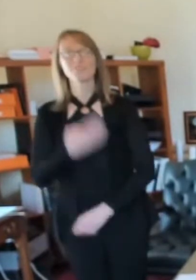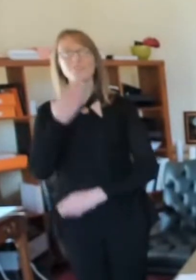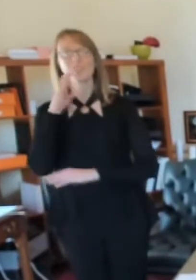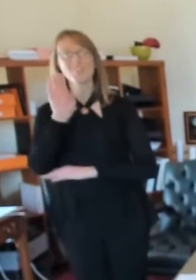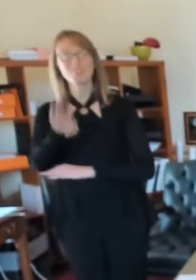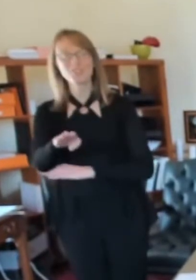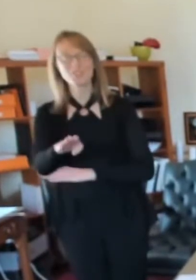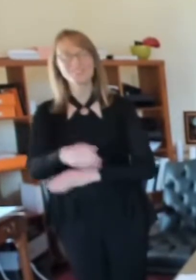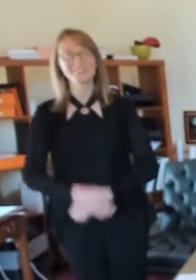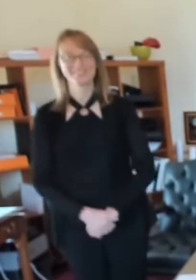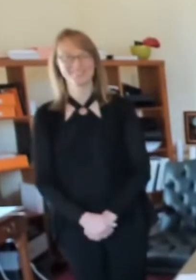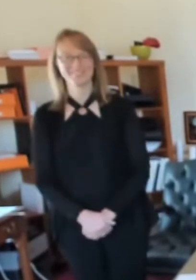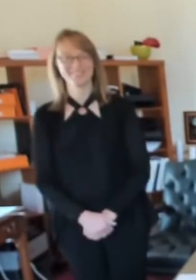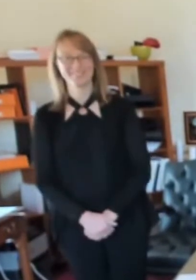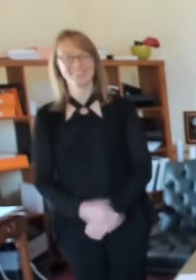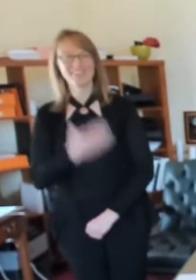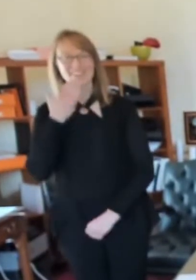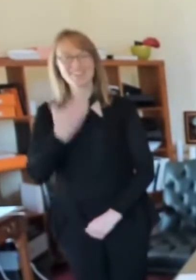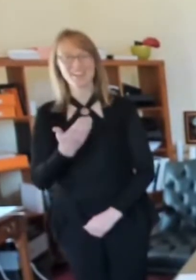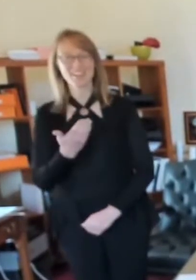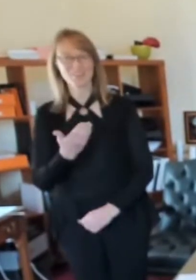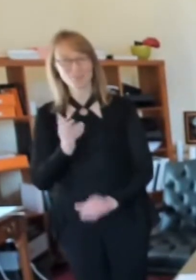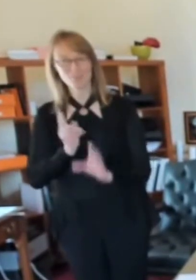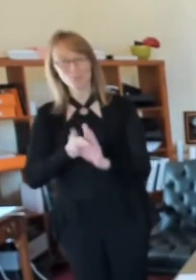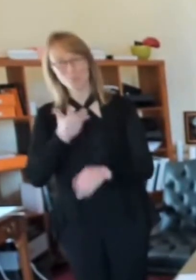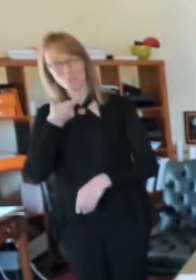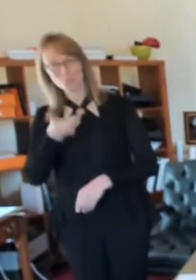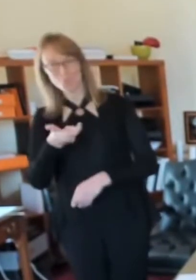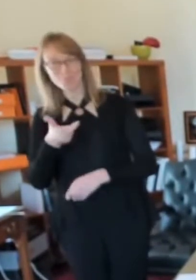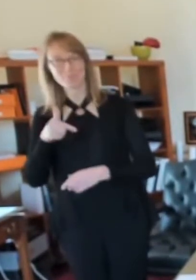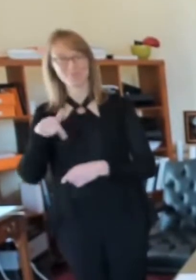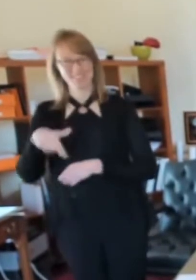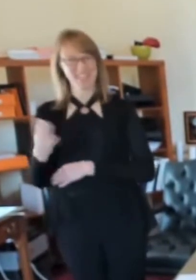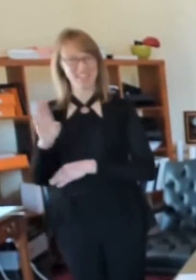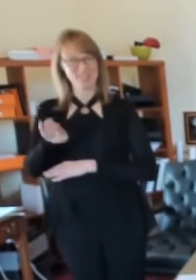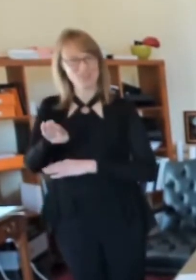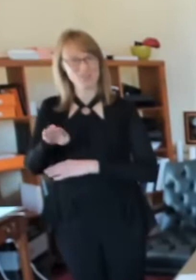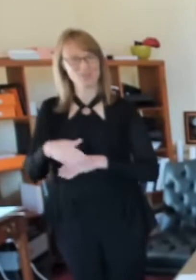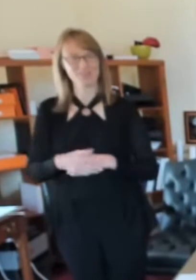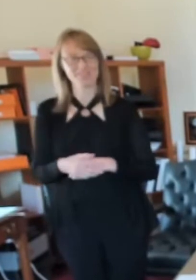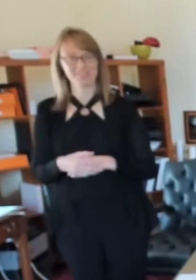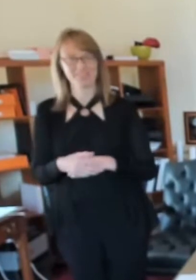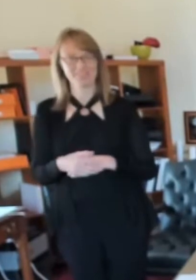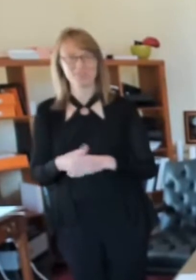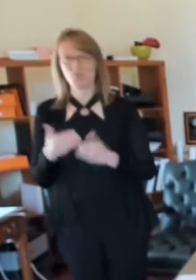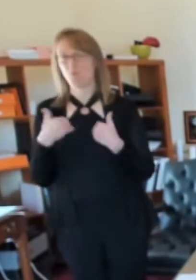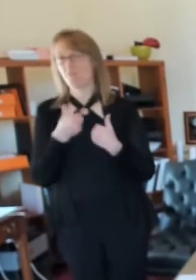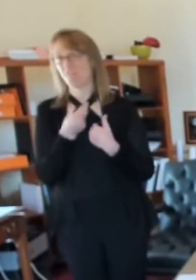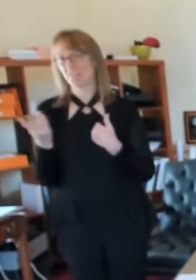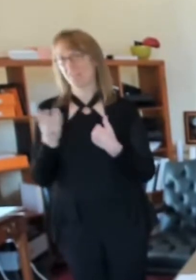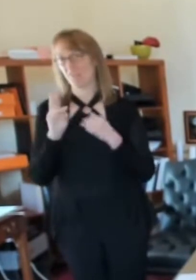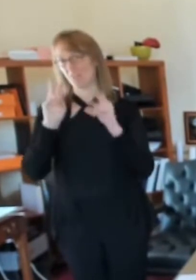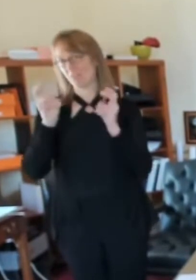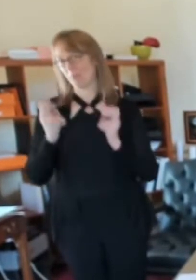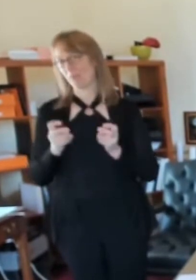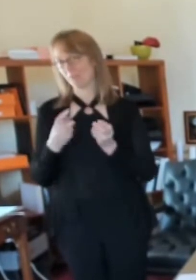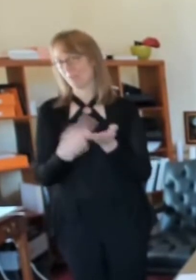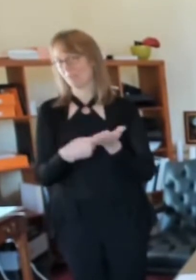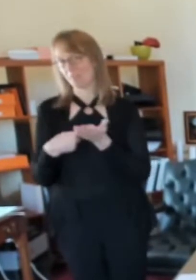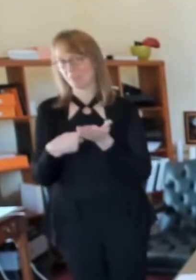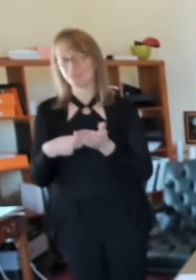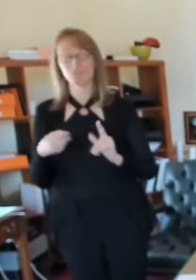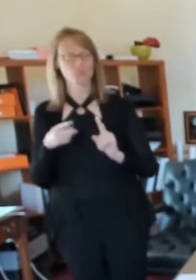Good afternoon, everybody. Thank you for being here with us this afternoon. We got several things to talk about. We're going to begin by talking